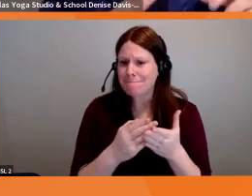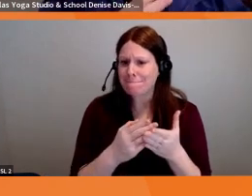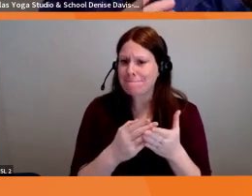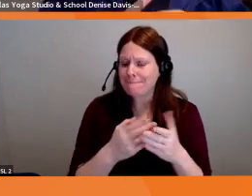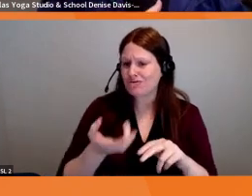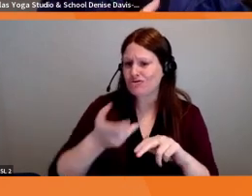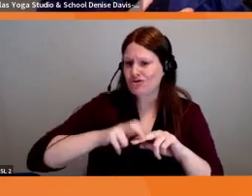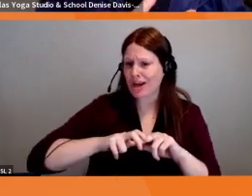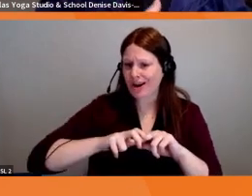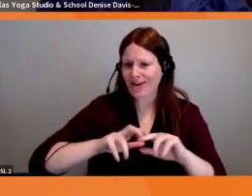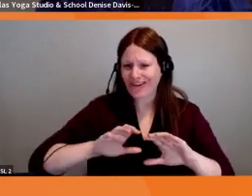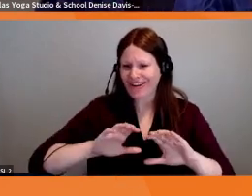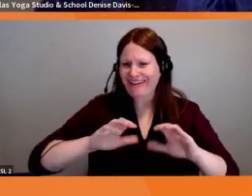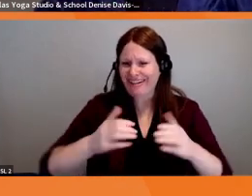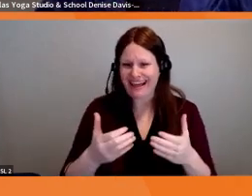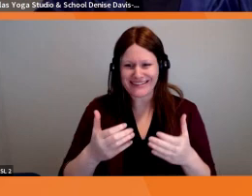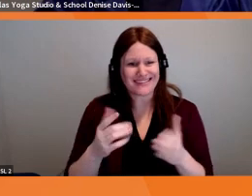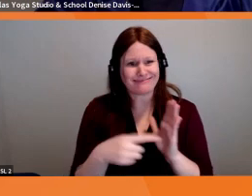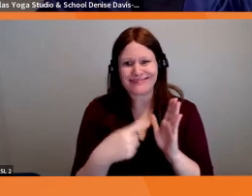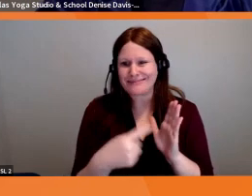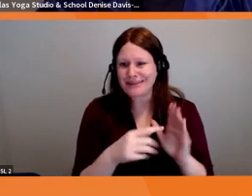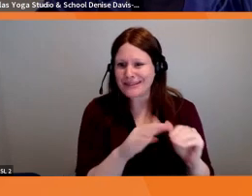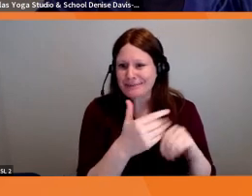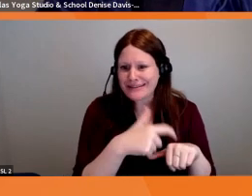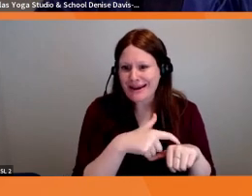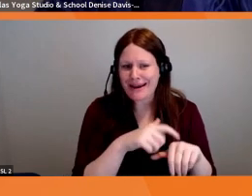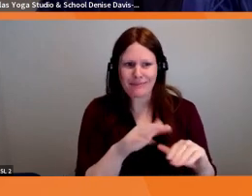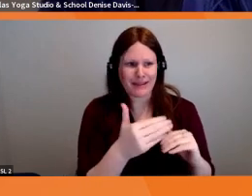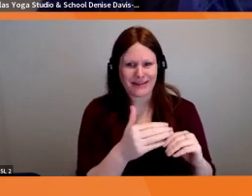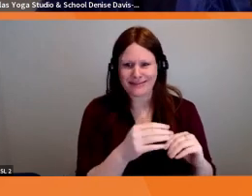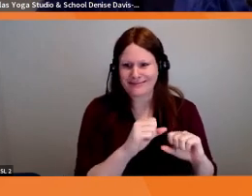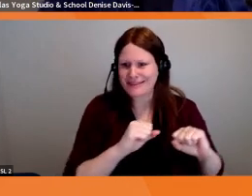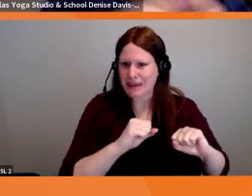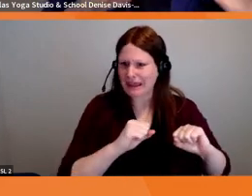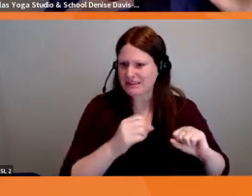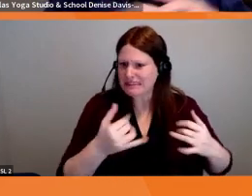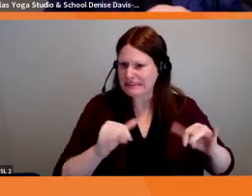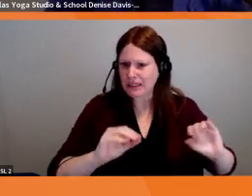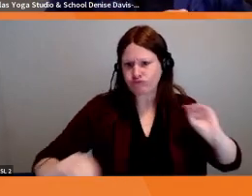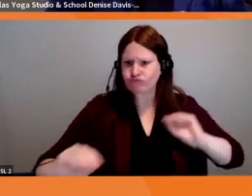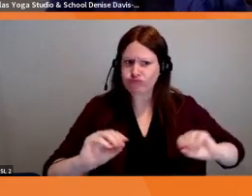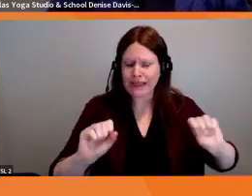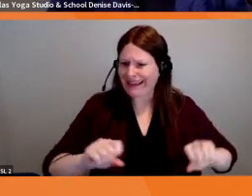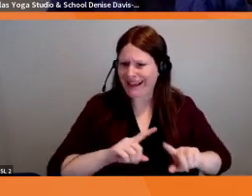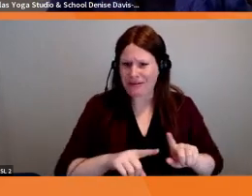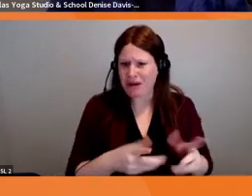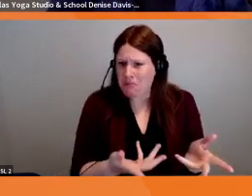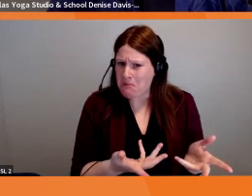but because people have limited space or time, they can do it at their desk, they can do it in their kitchen, they can do